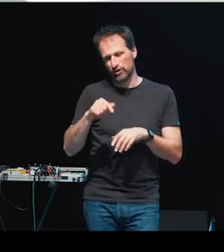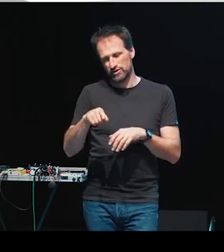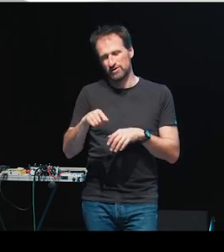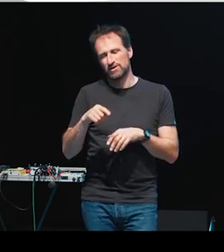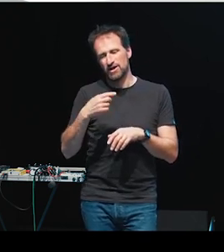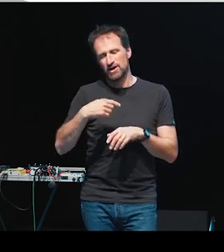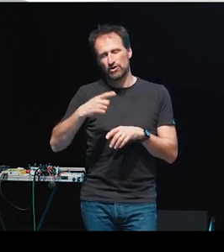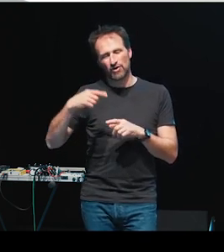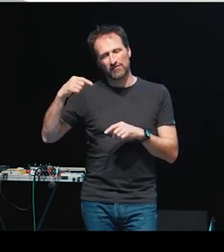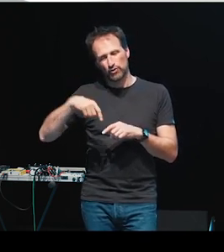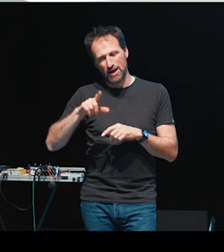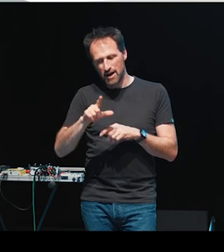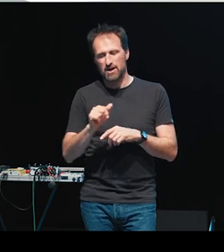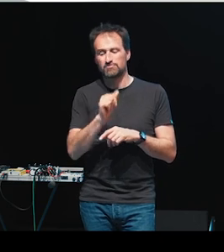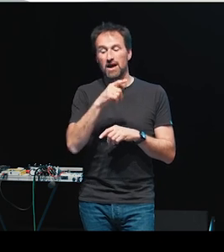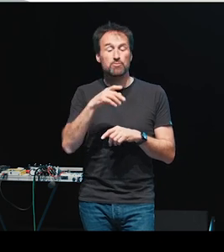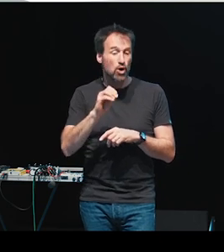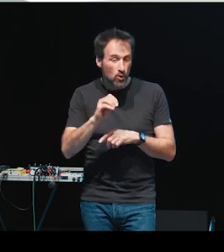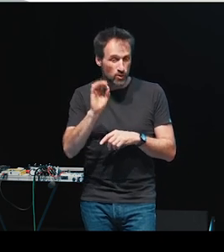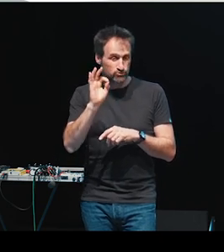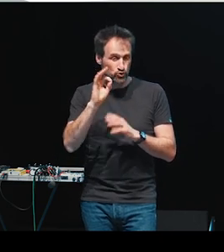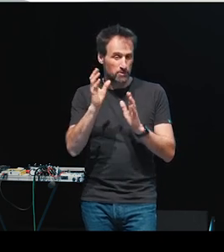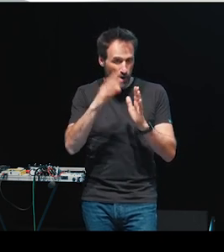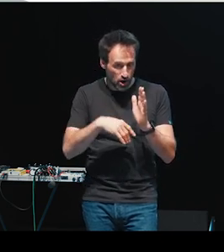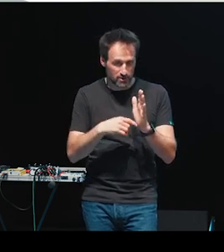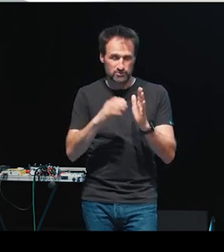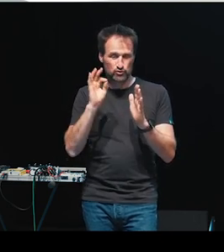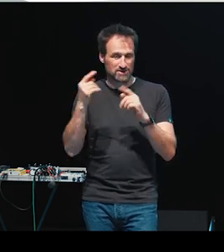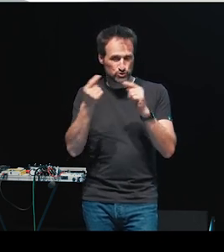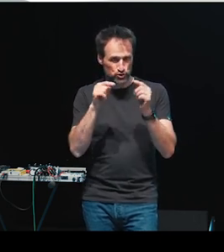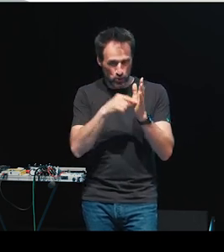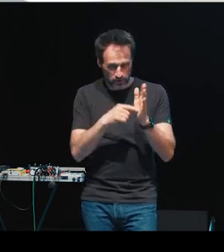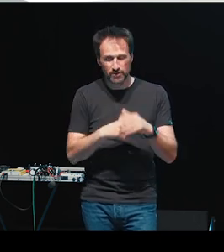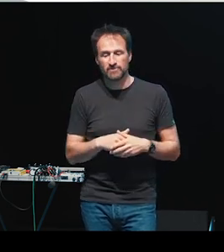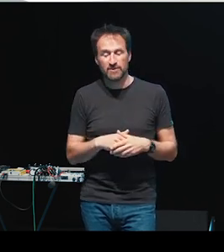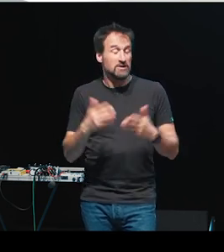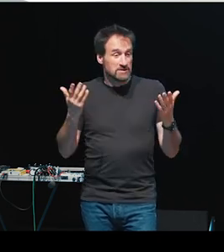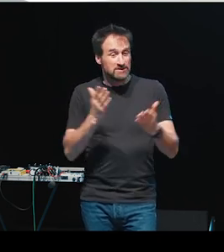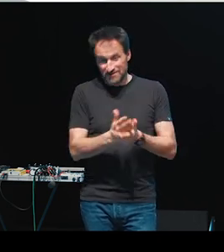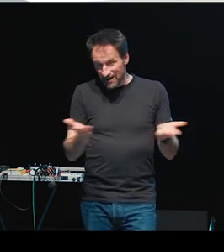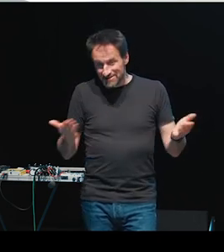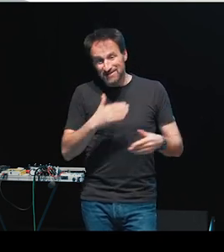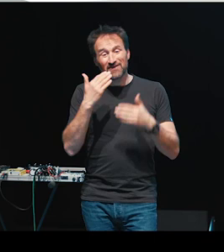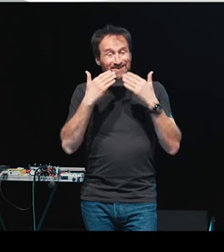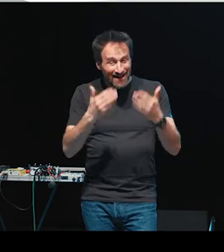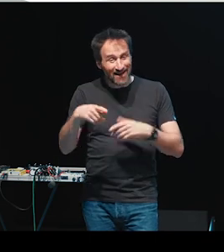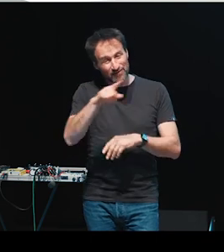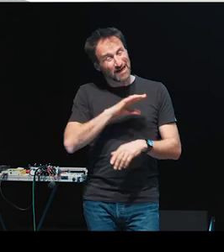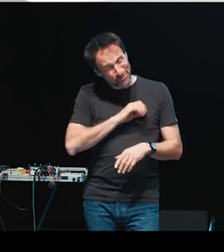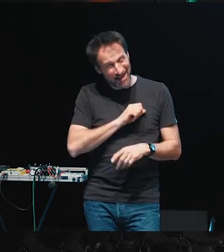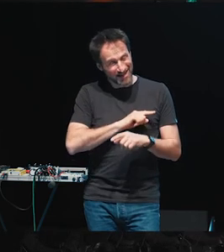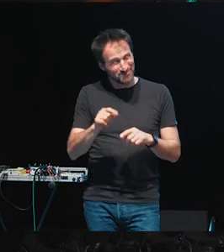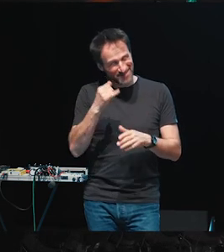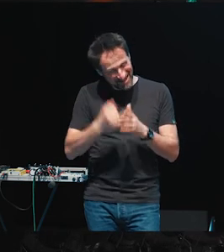a good article on defer too. And that's all. Thanks so much for sticking it out to the very end.